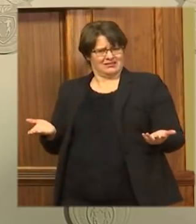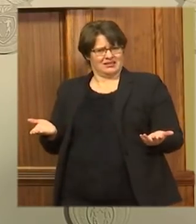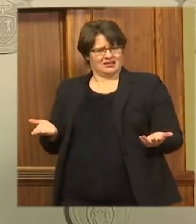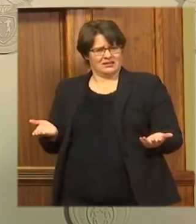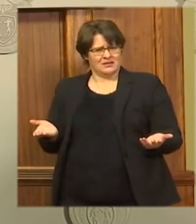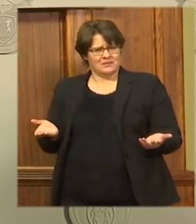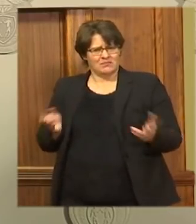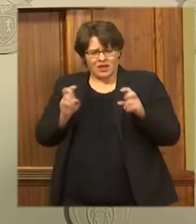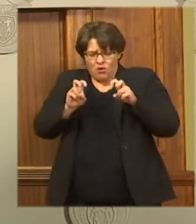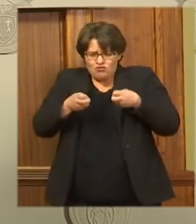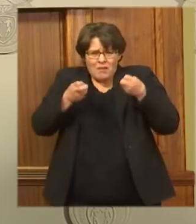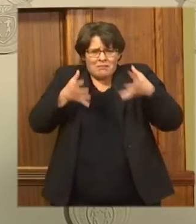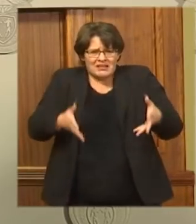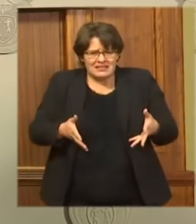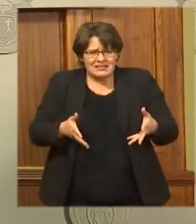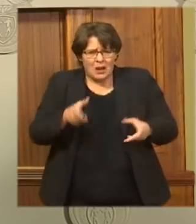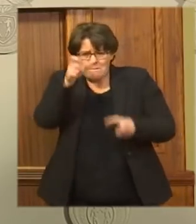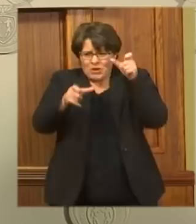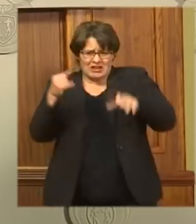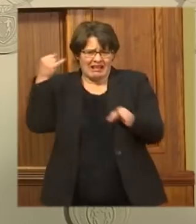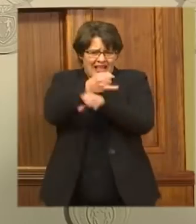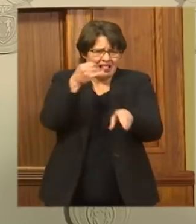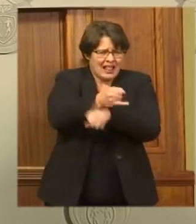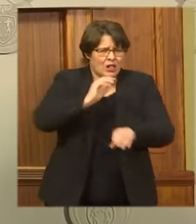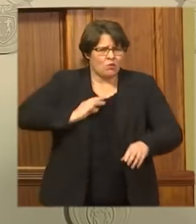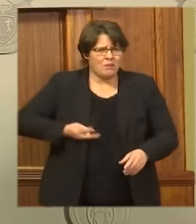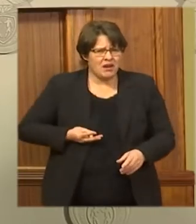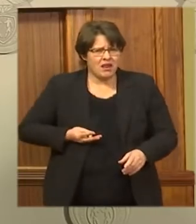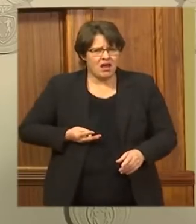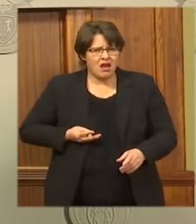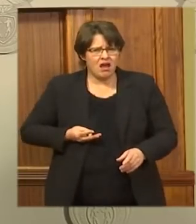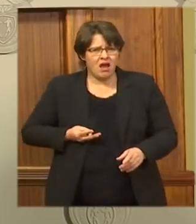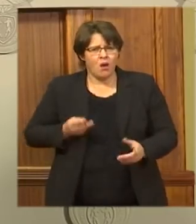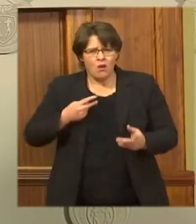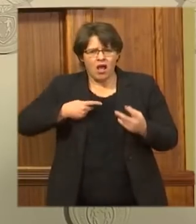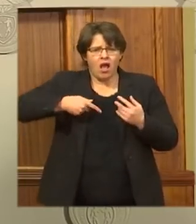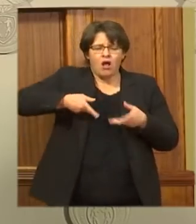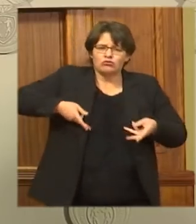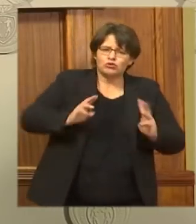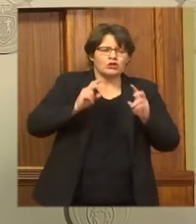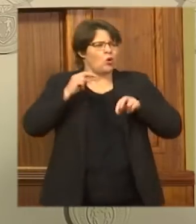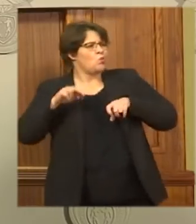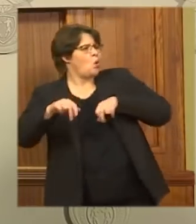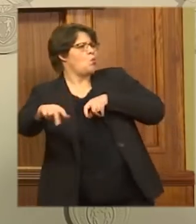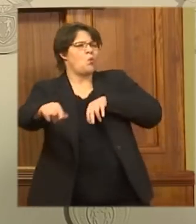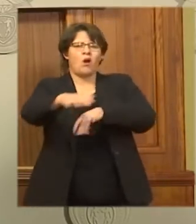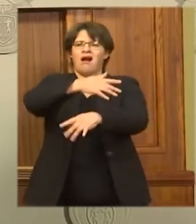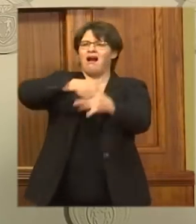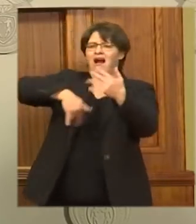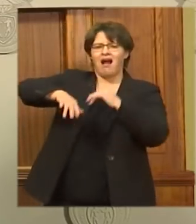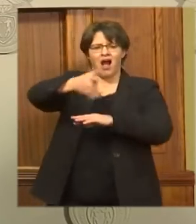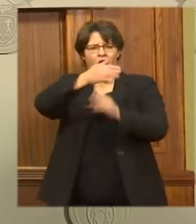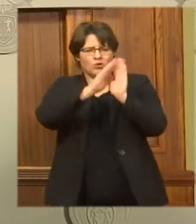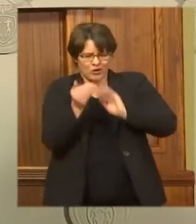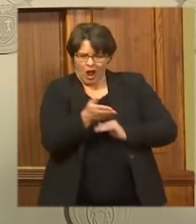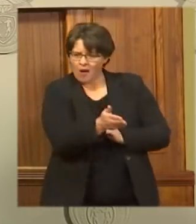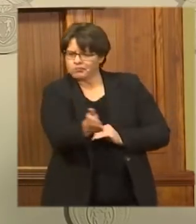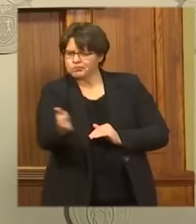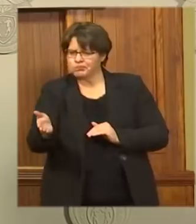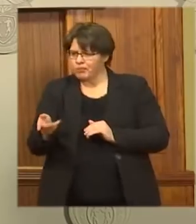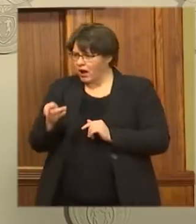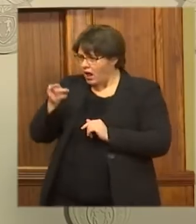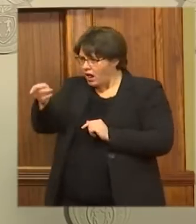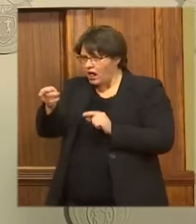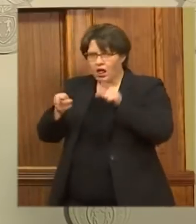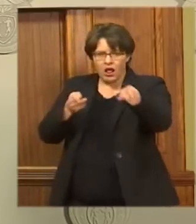These rapists and killers walk amongst us. They are in our communities.